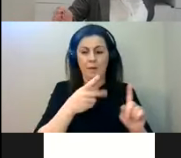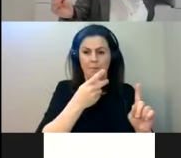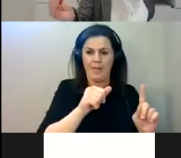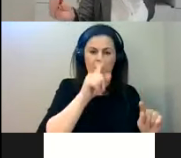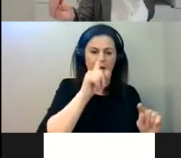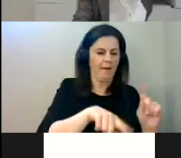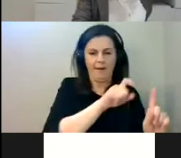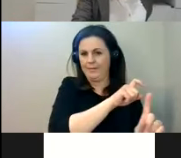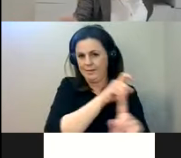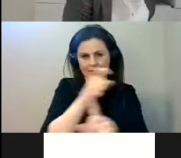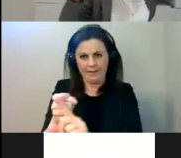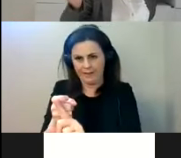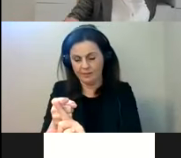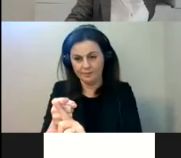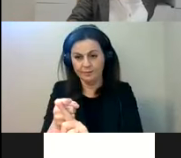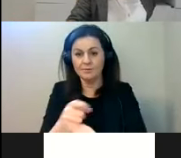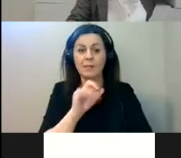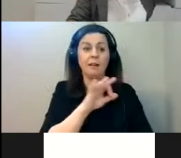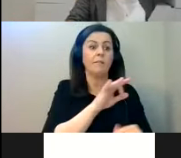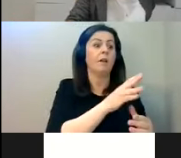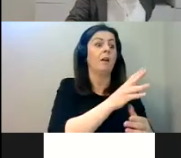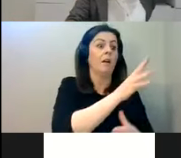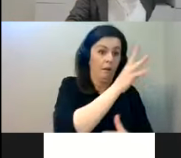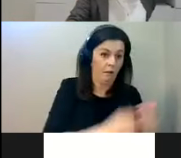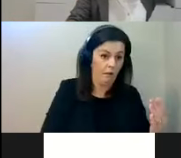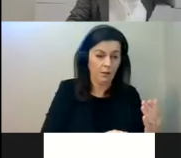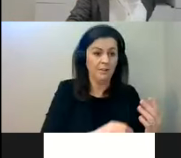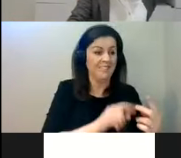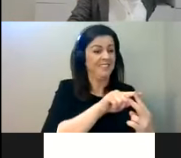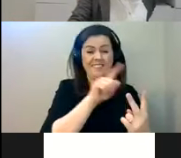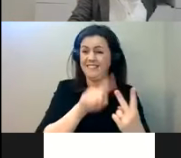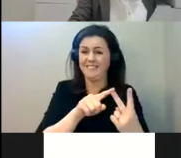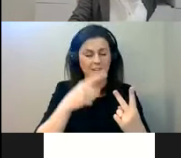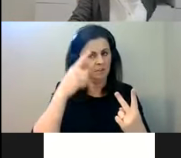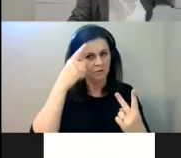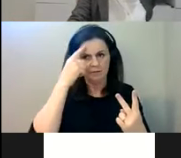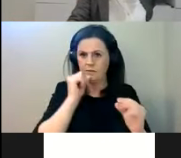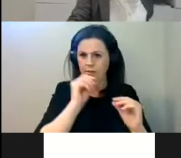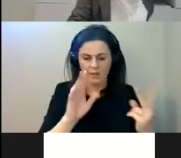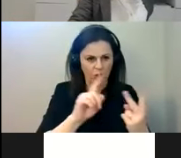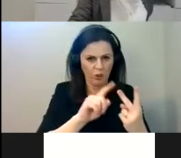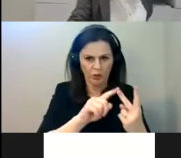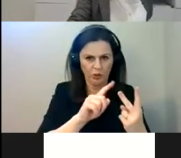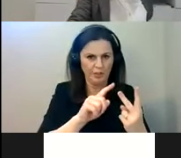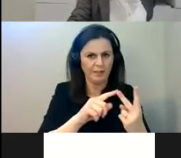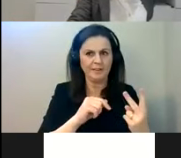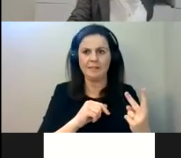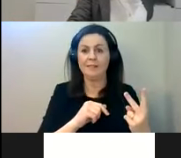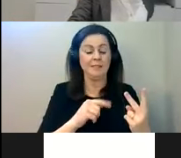If the person passes away and the surviving attorney is incapable, the person doesn't have a power of attorney